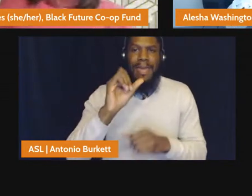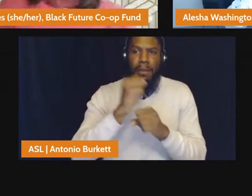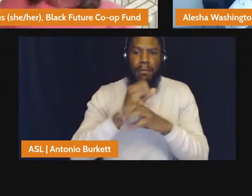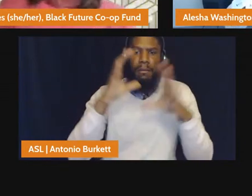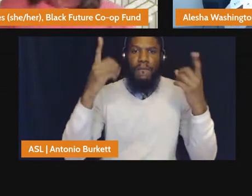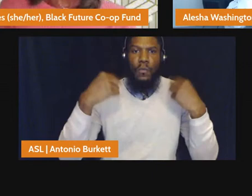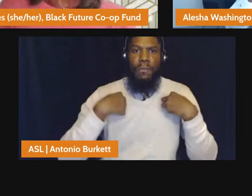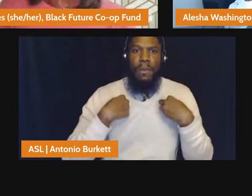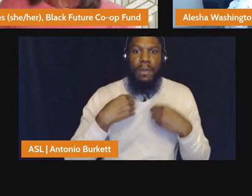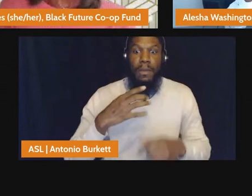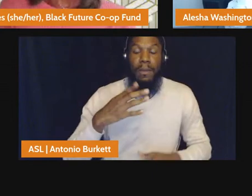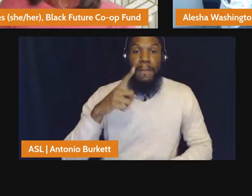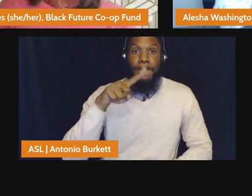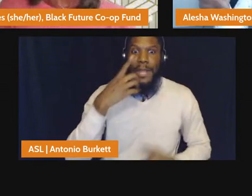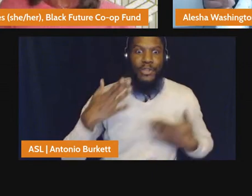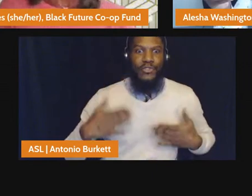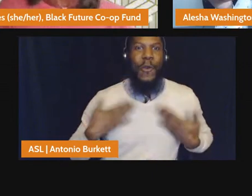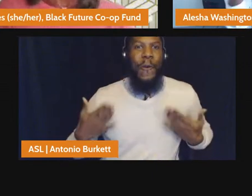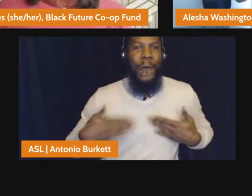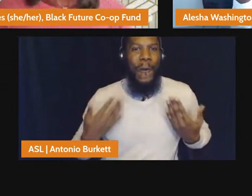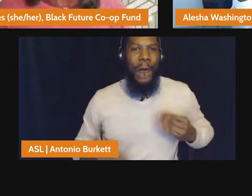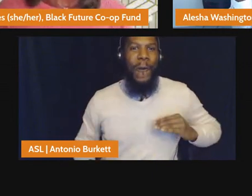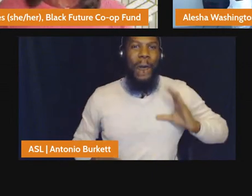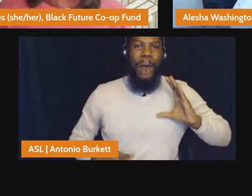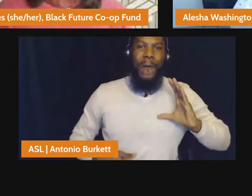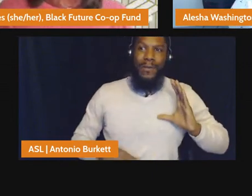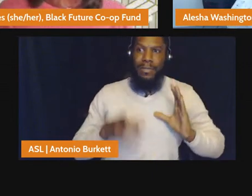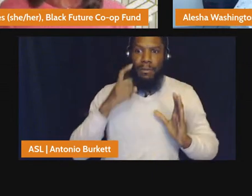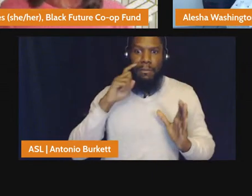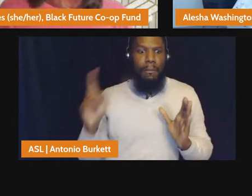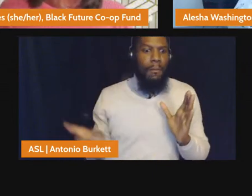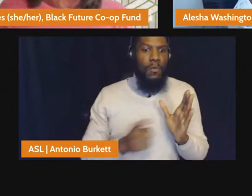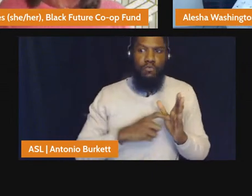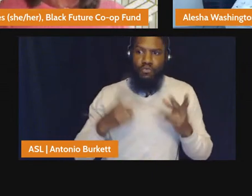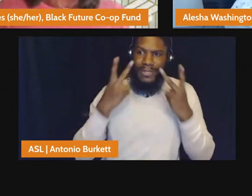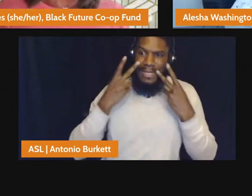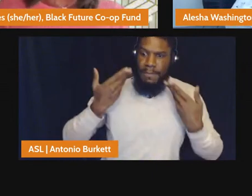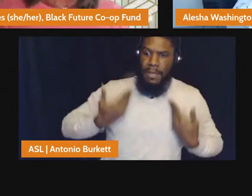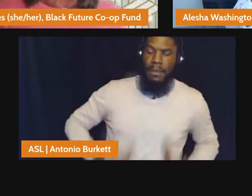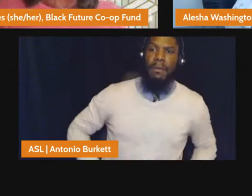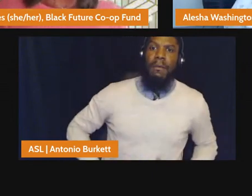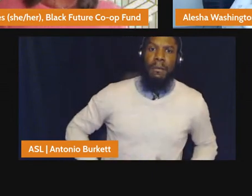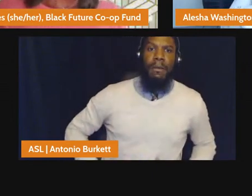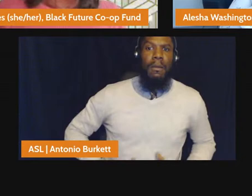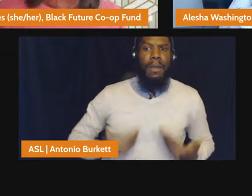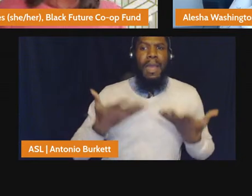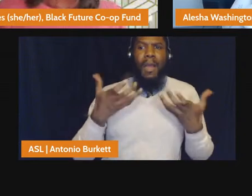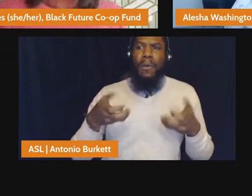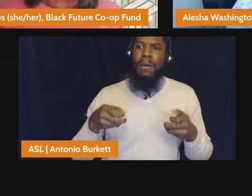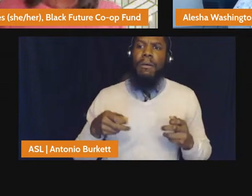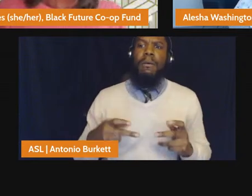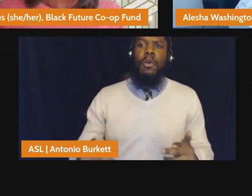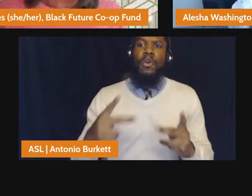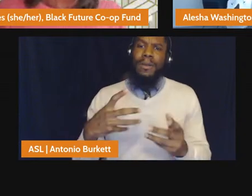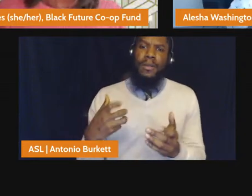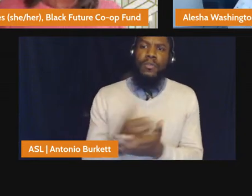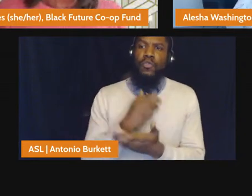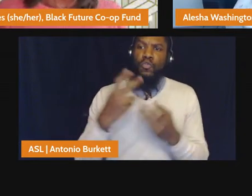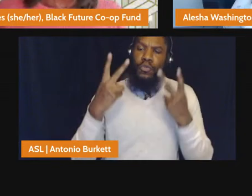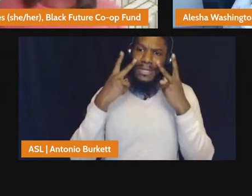that to that recognition of being seen, is that like, I want the space just to breathe and be human, right? And to